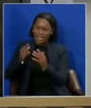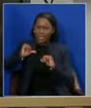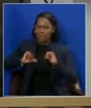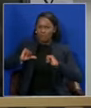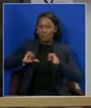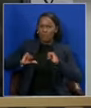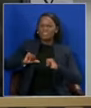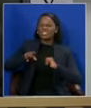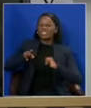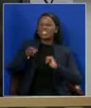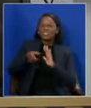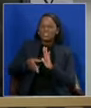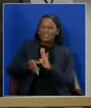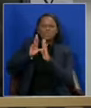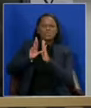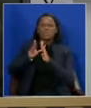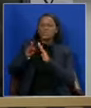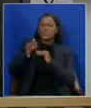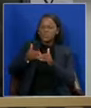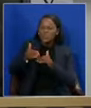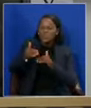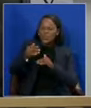sort of review of what transpired in those dockets.